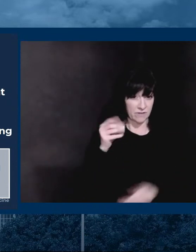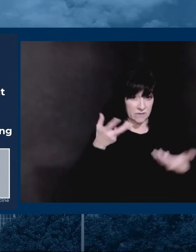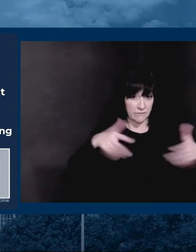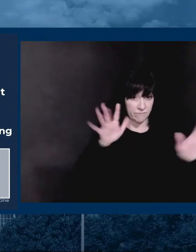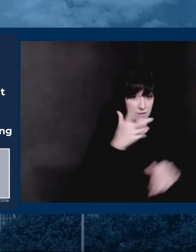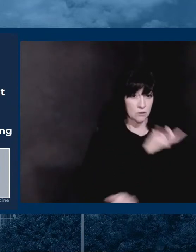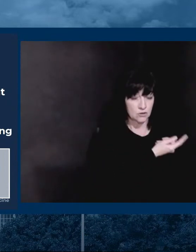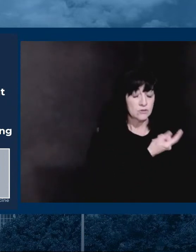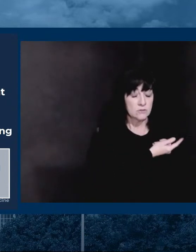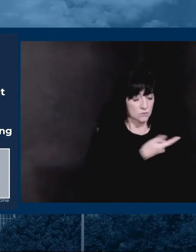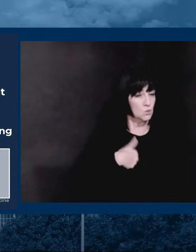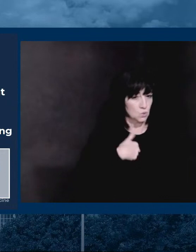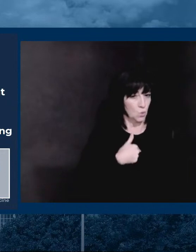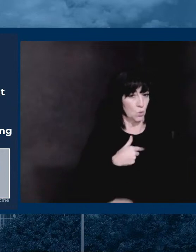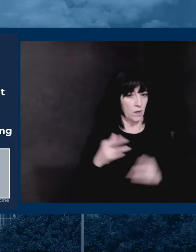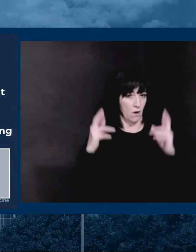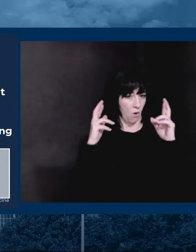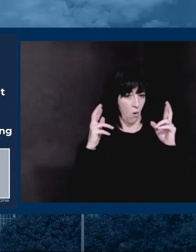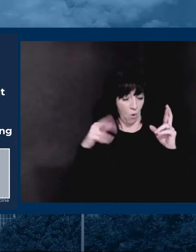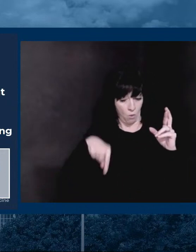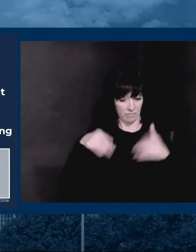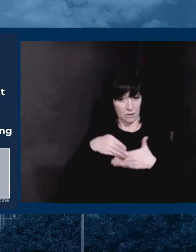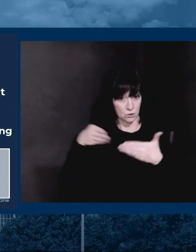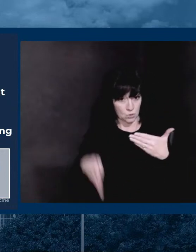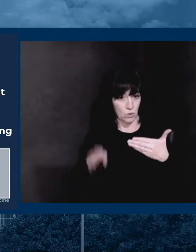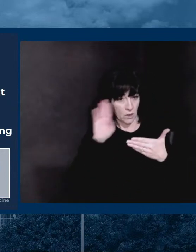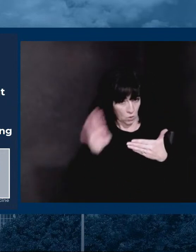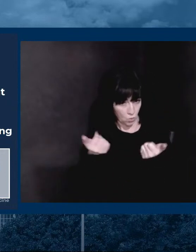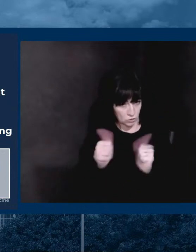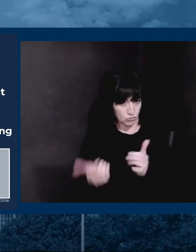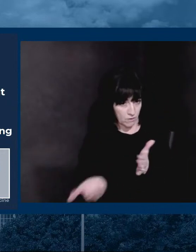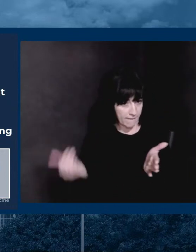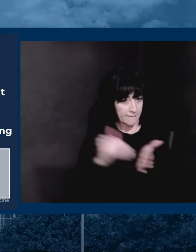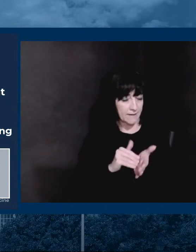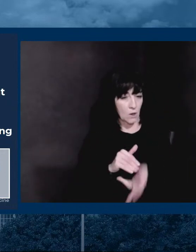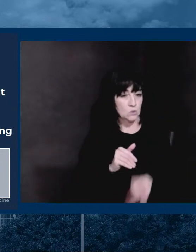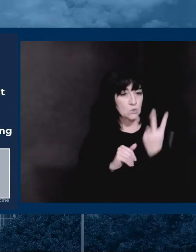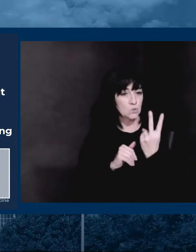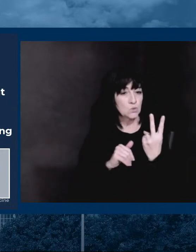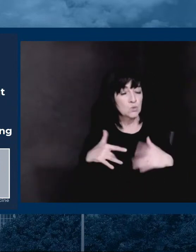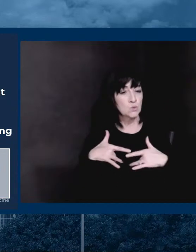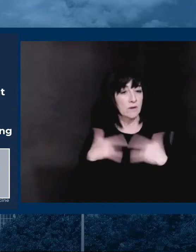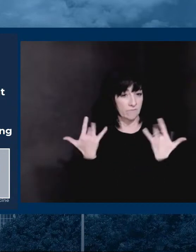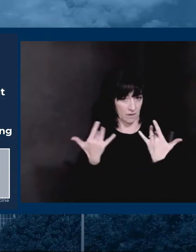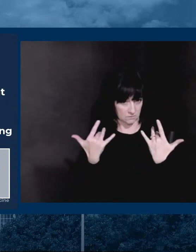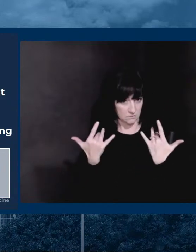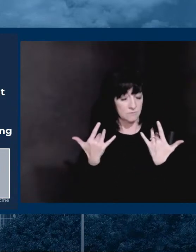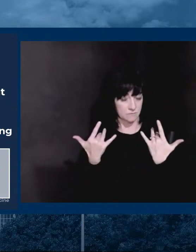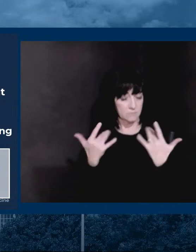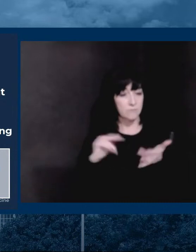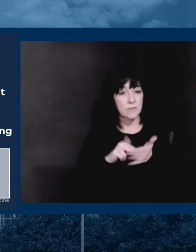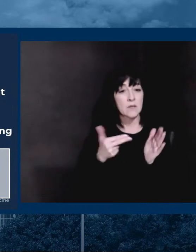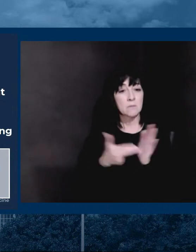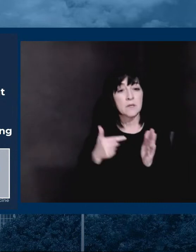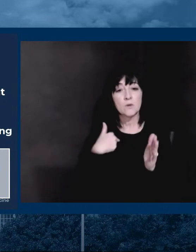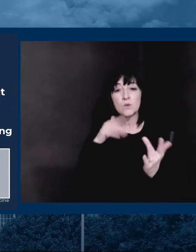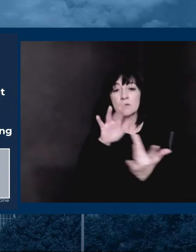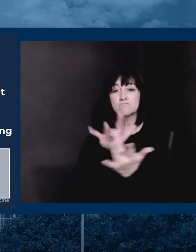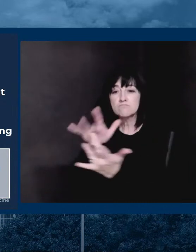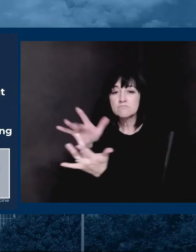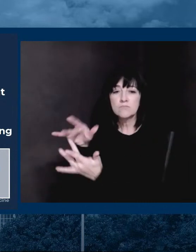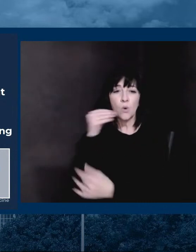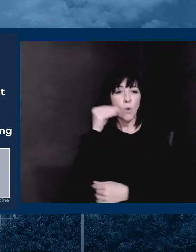vaccinate a lot of folks this weekend. With the 2 events, we're reaching out to home health and dialysis